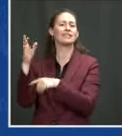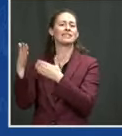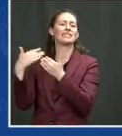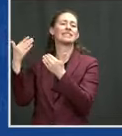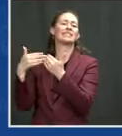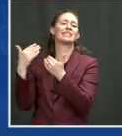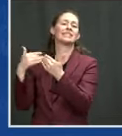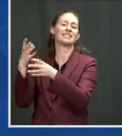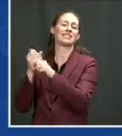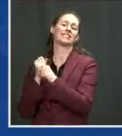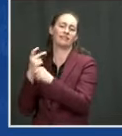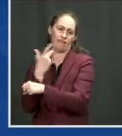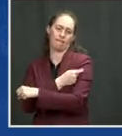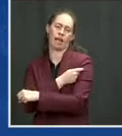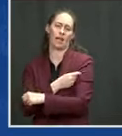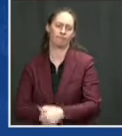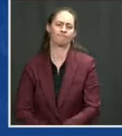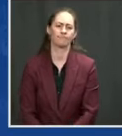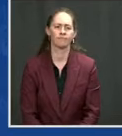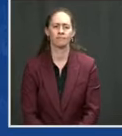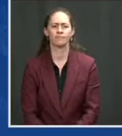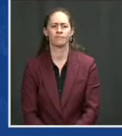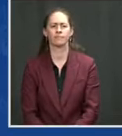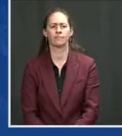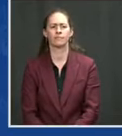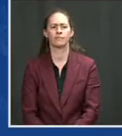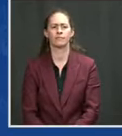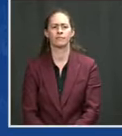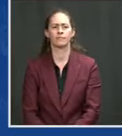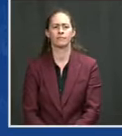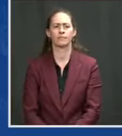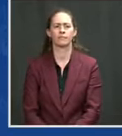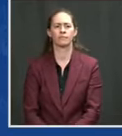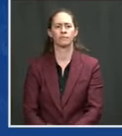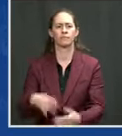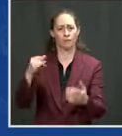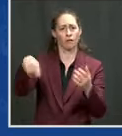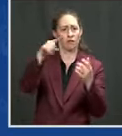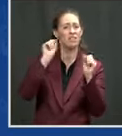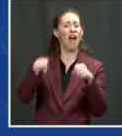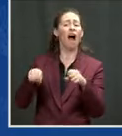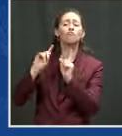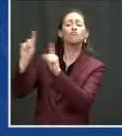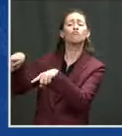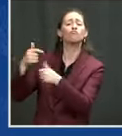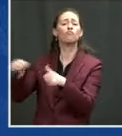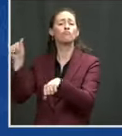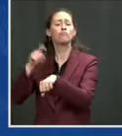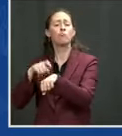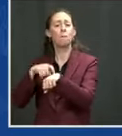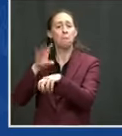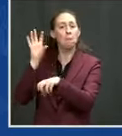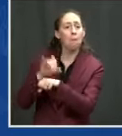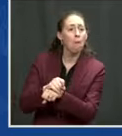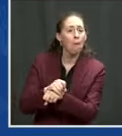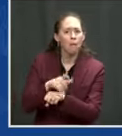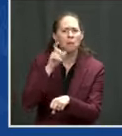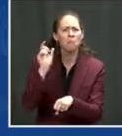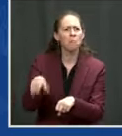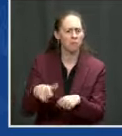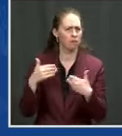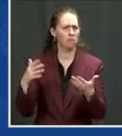sure people have the opportunity to get connected to vaccine without an appointment, making sure that there is paid time off for vaccination and